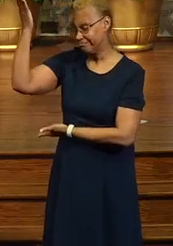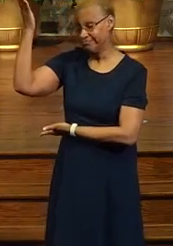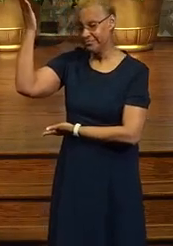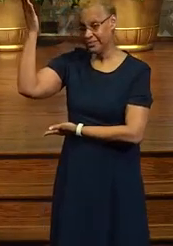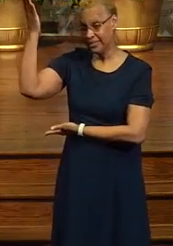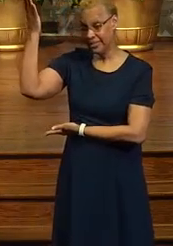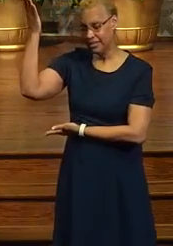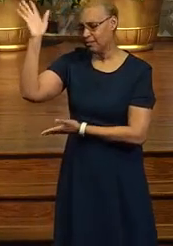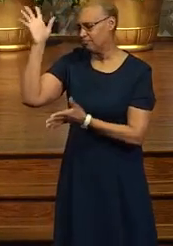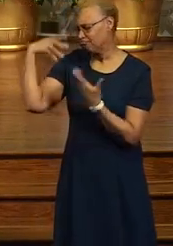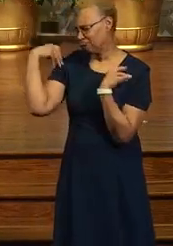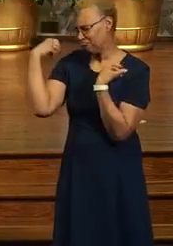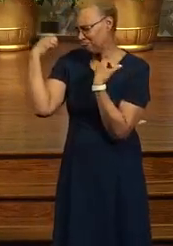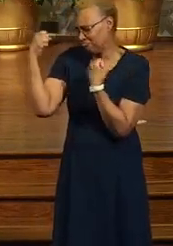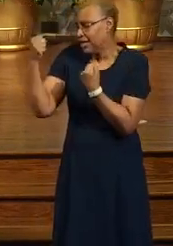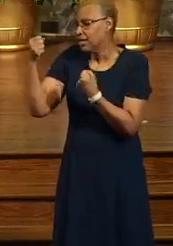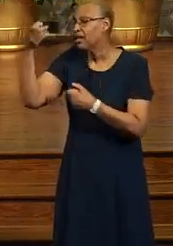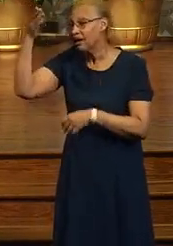He is a mighty God.